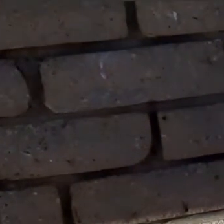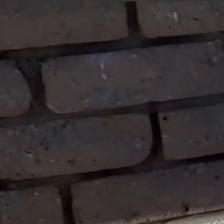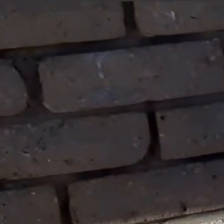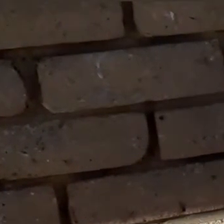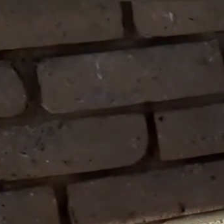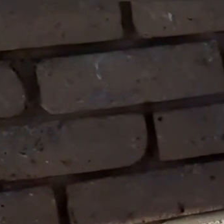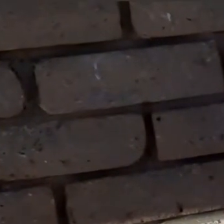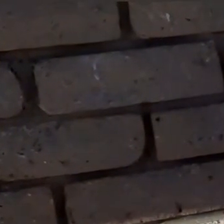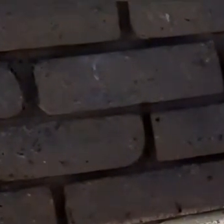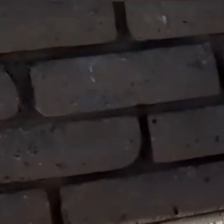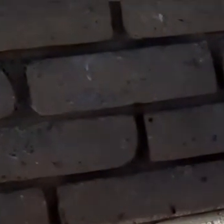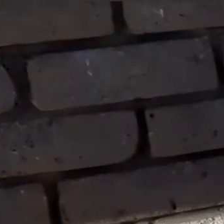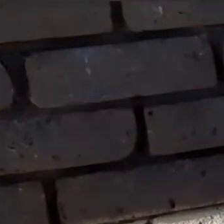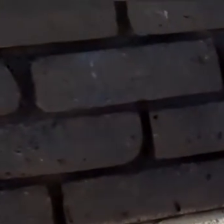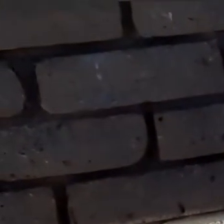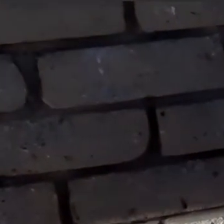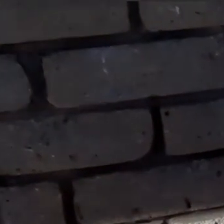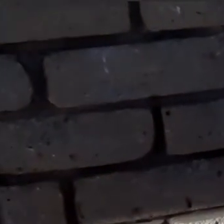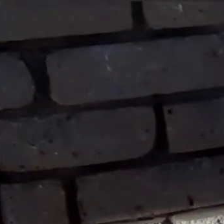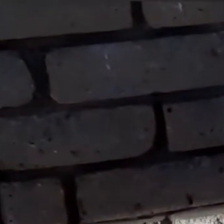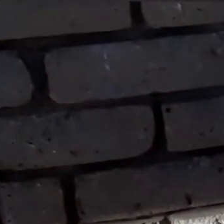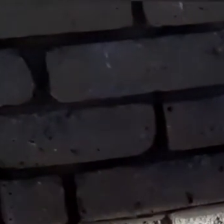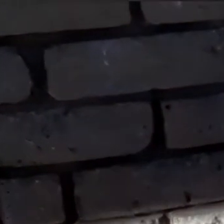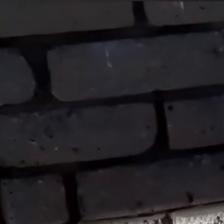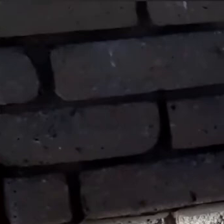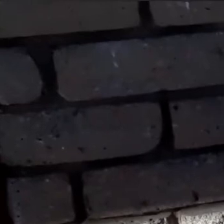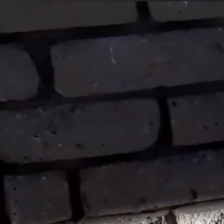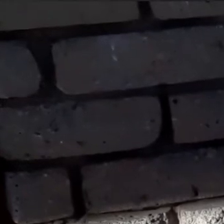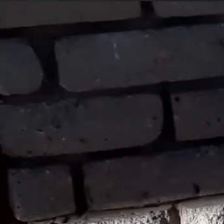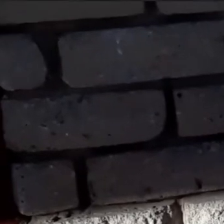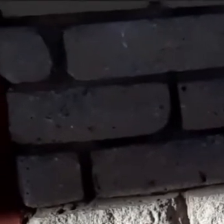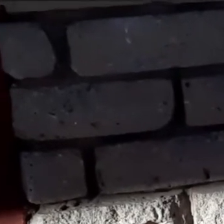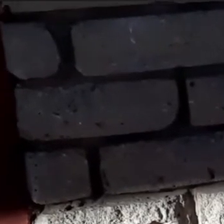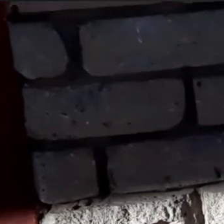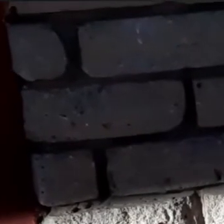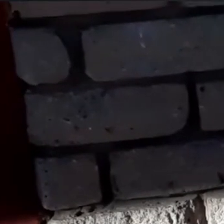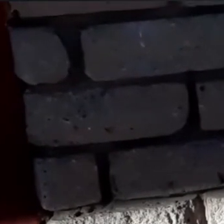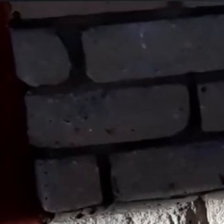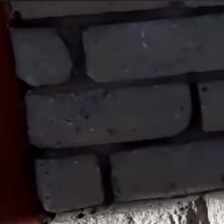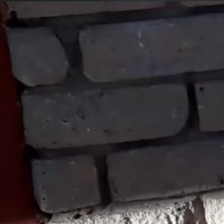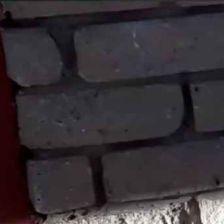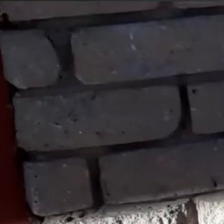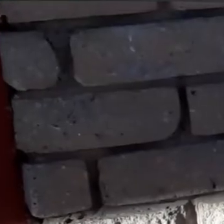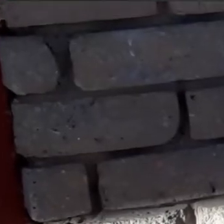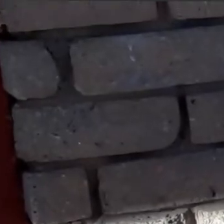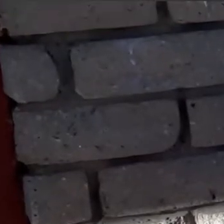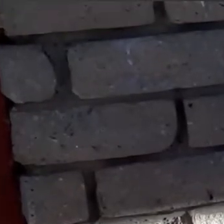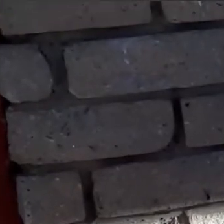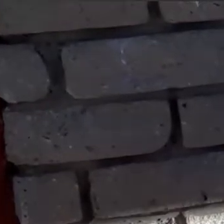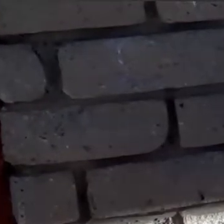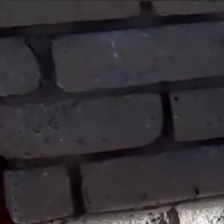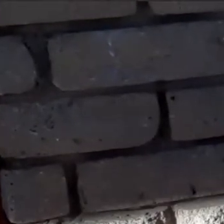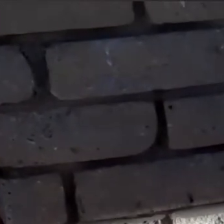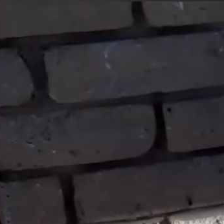month, and then we create it on a monthly basis so where kids can be engaged. So the work is not, we are not